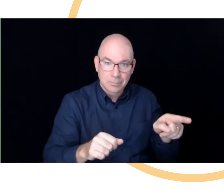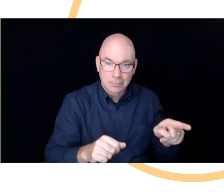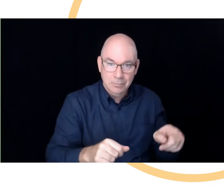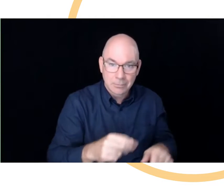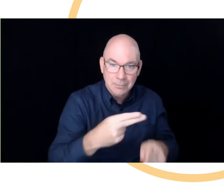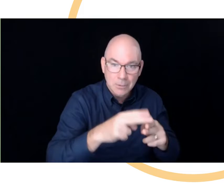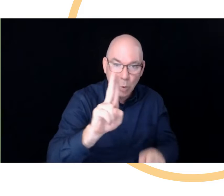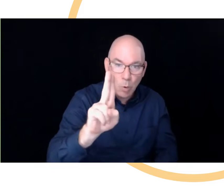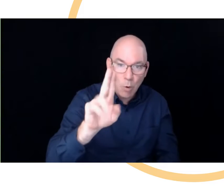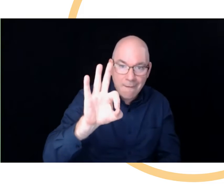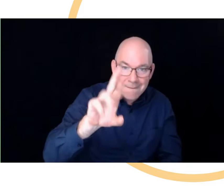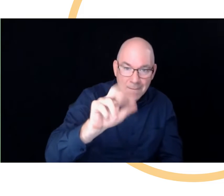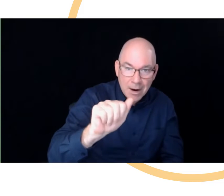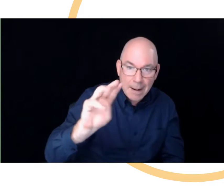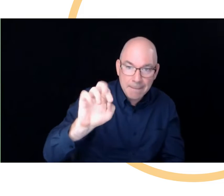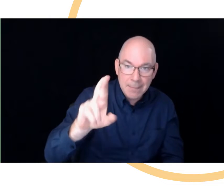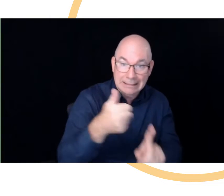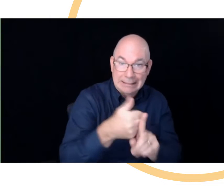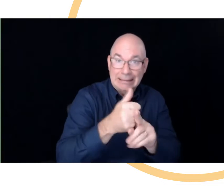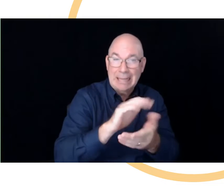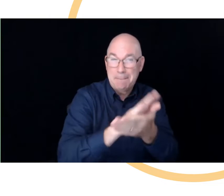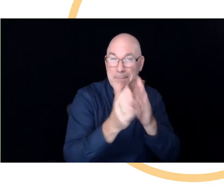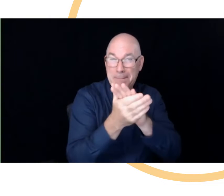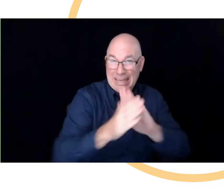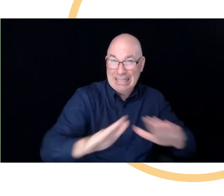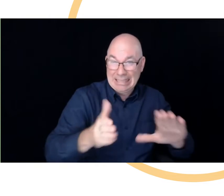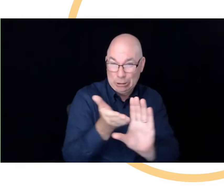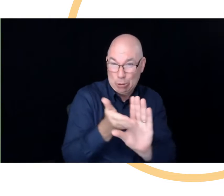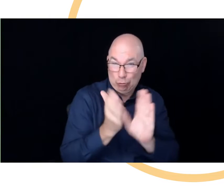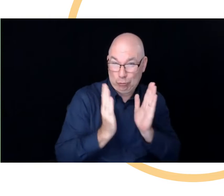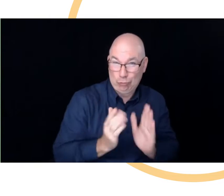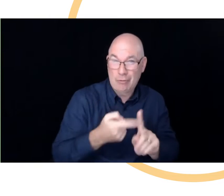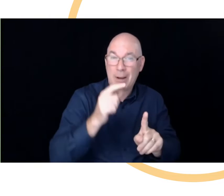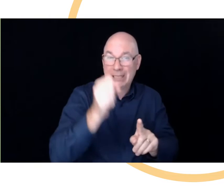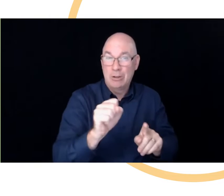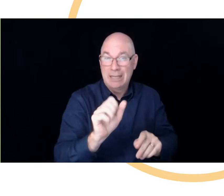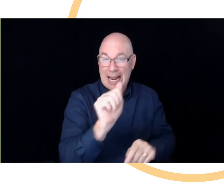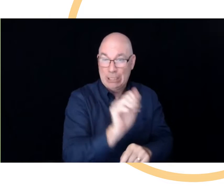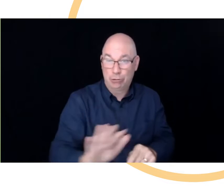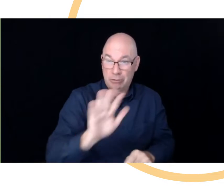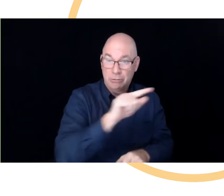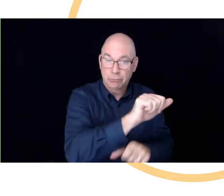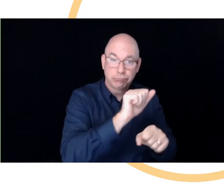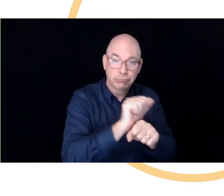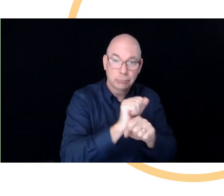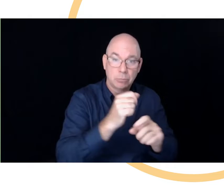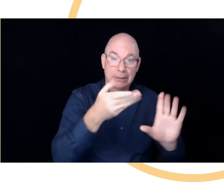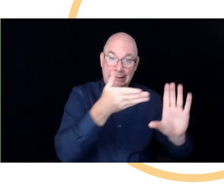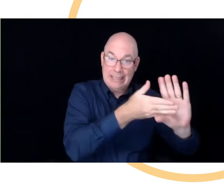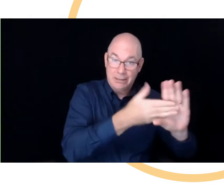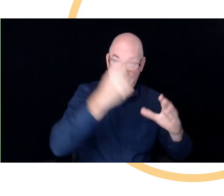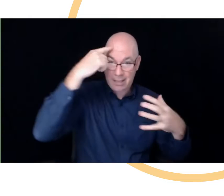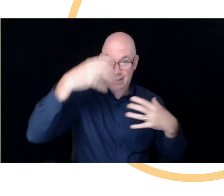Mir, who is a peace psychologist from South Asia. Ufra has been working at the intersection of psychology, mental